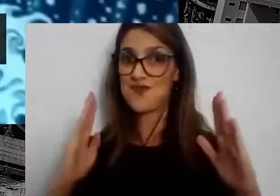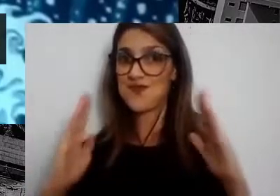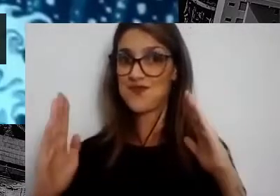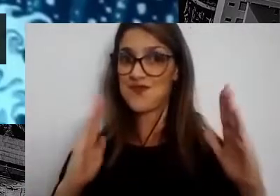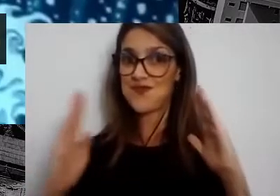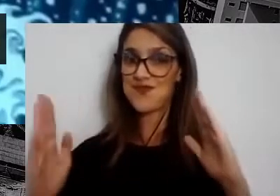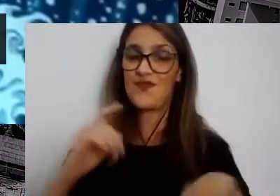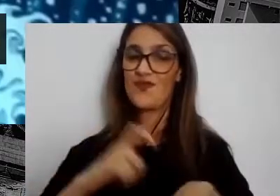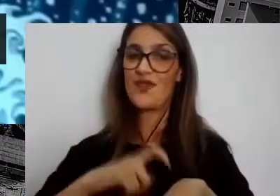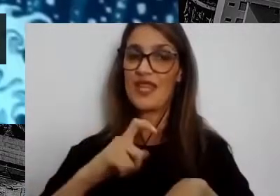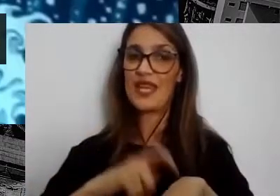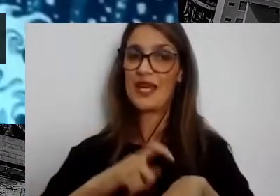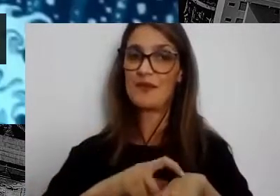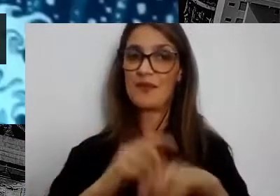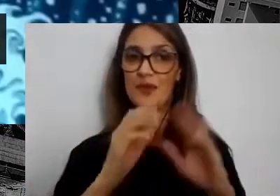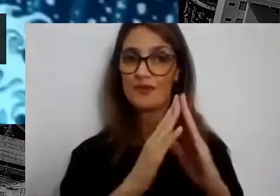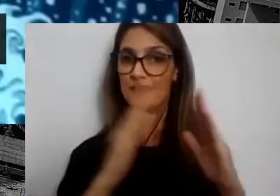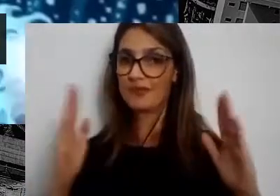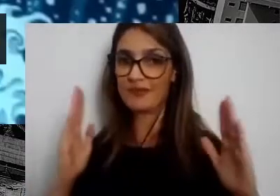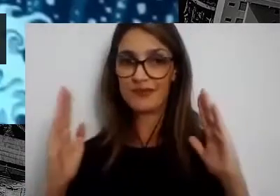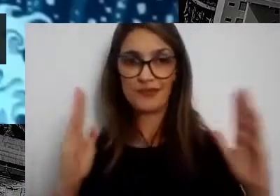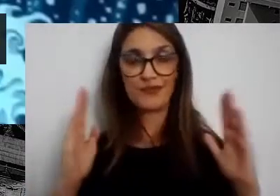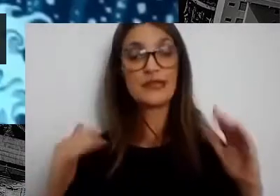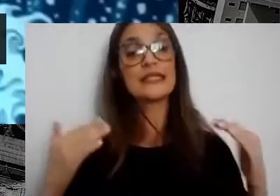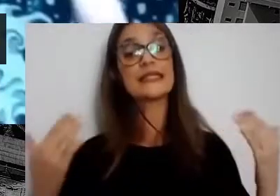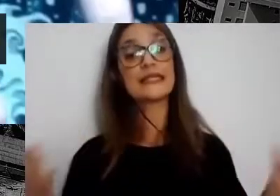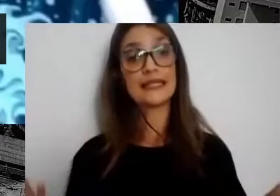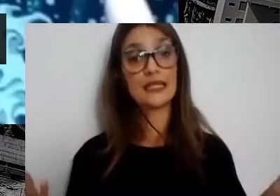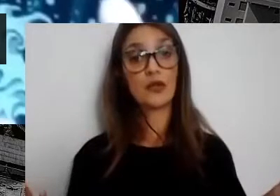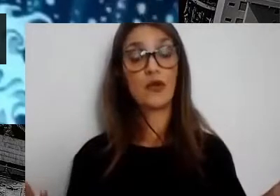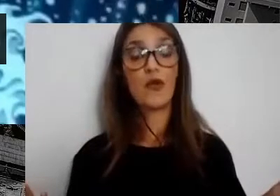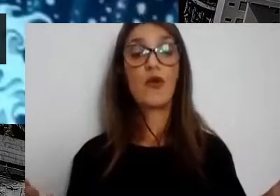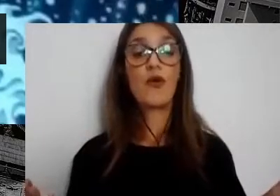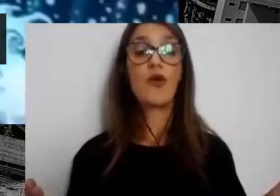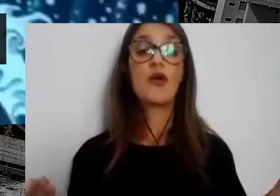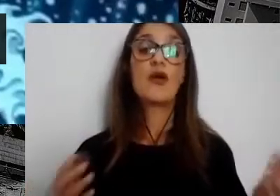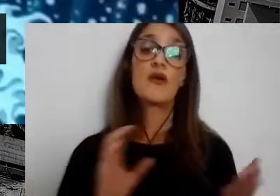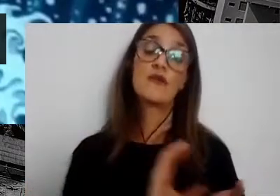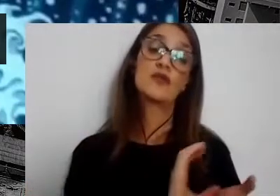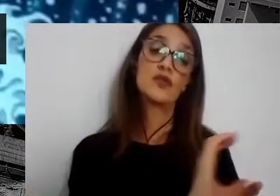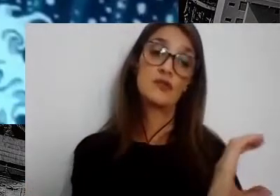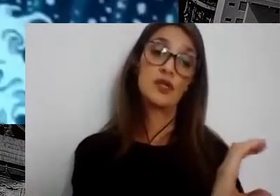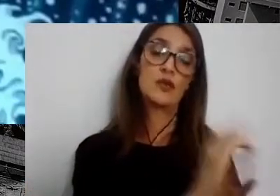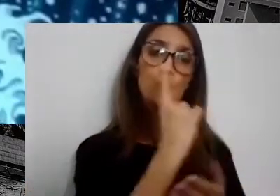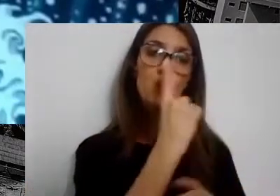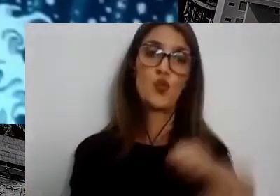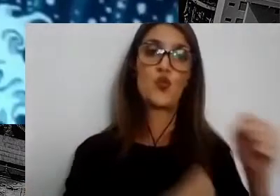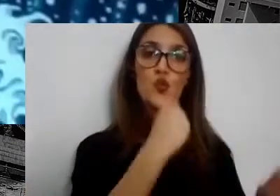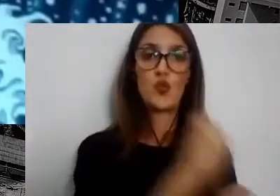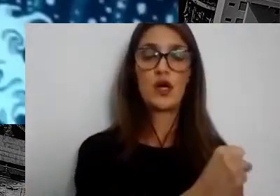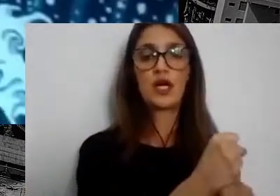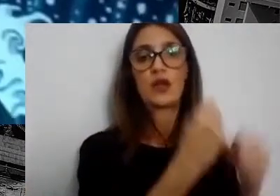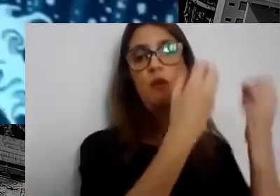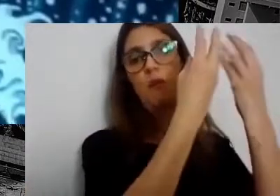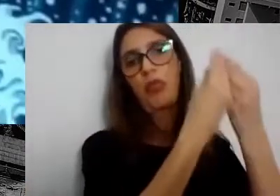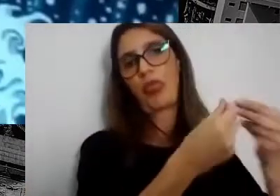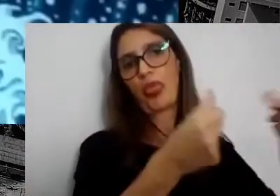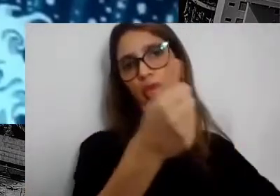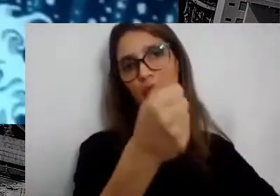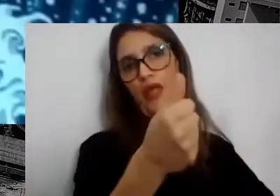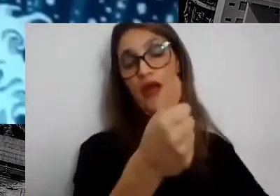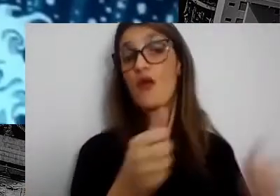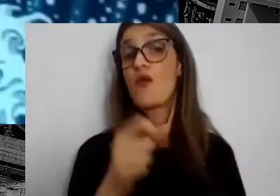depreciating in value with every year on out. A green infrastructure solution, as the ecosystem gets healthier and more